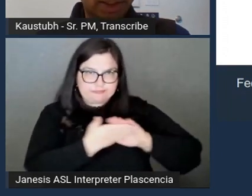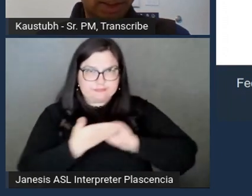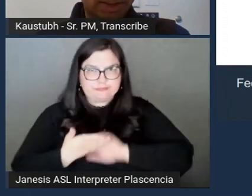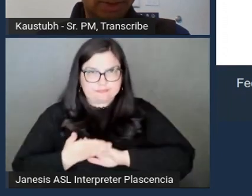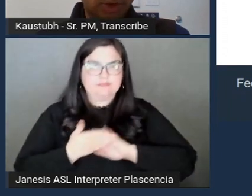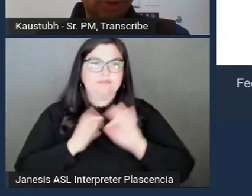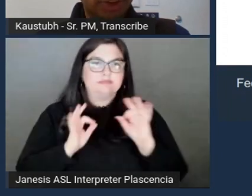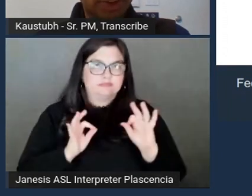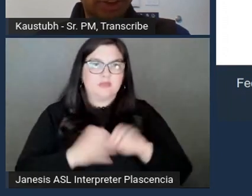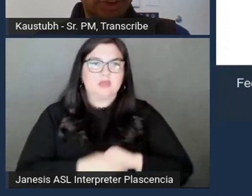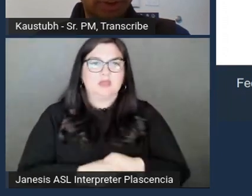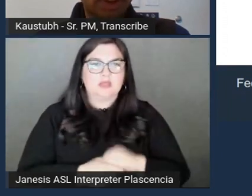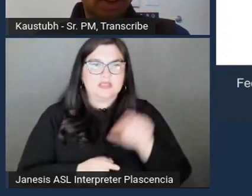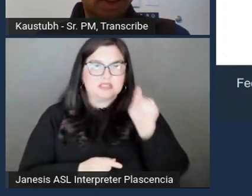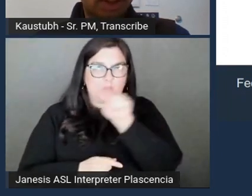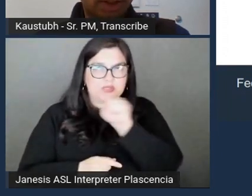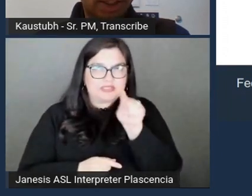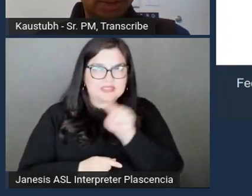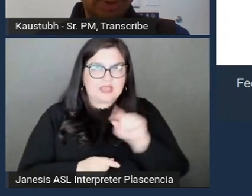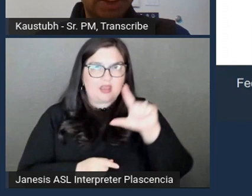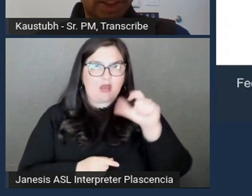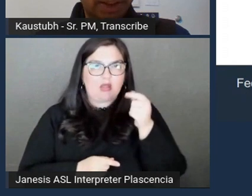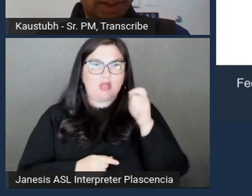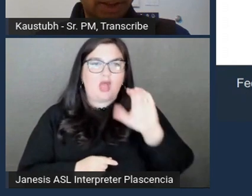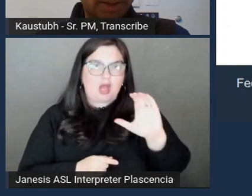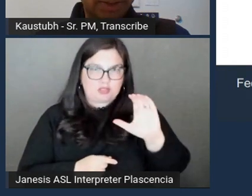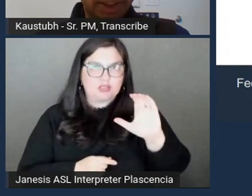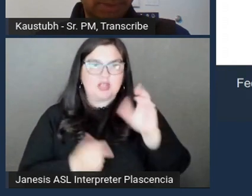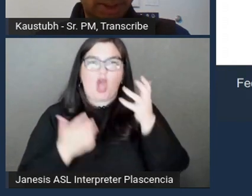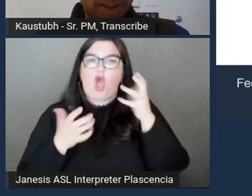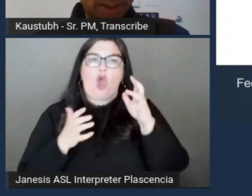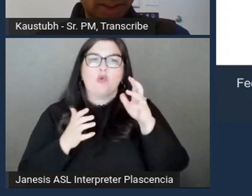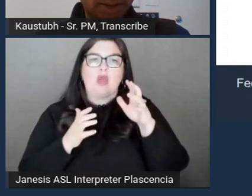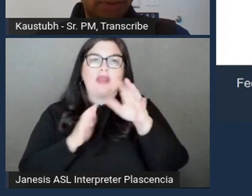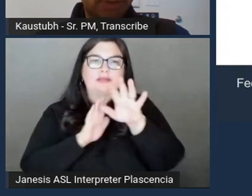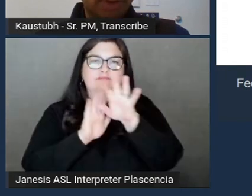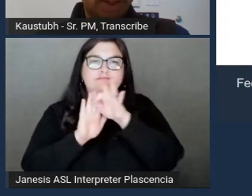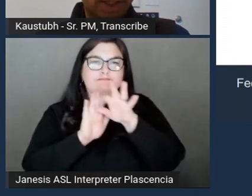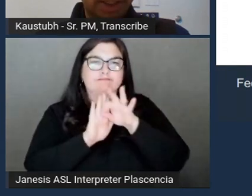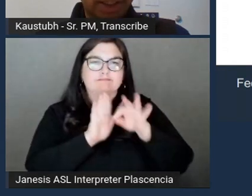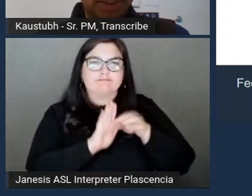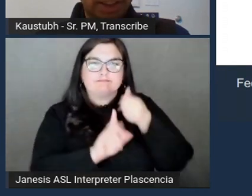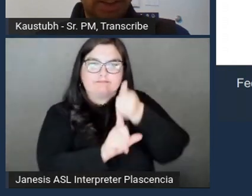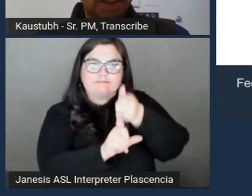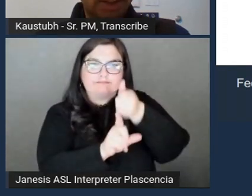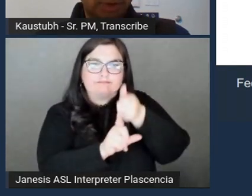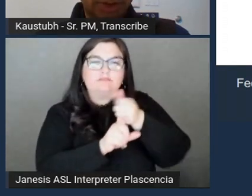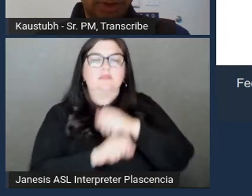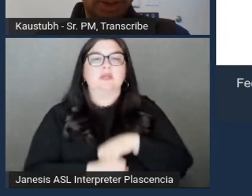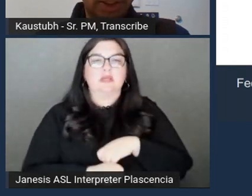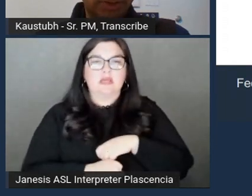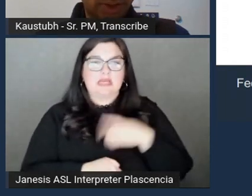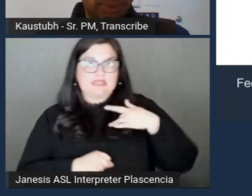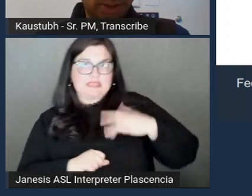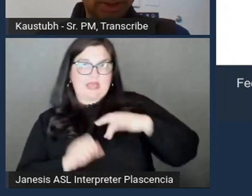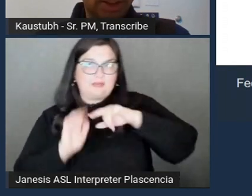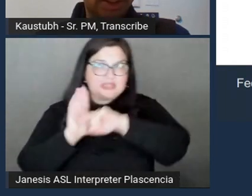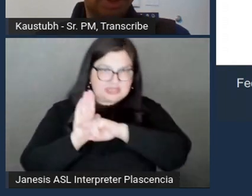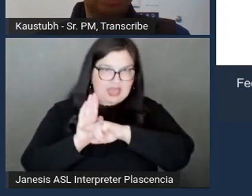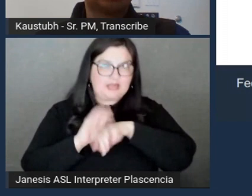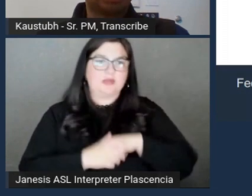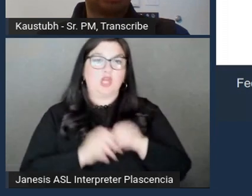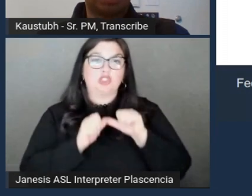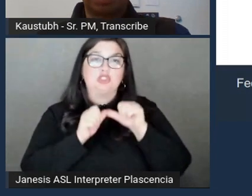said, hey, in this logic section, it has pre-selected sentiment negative, and it has selected the duration as last 5 minutes,